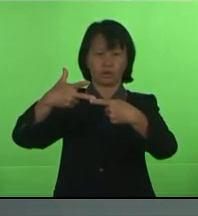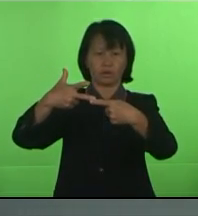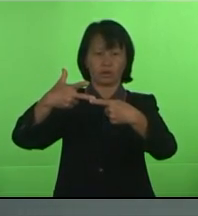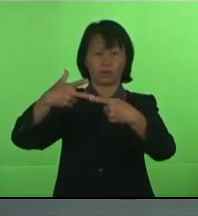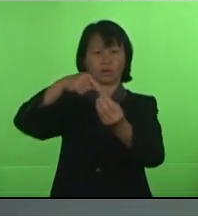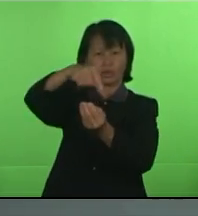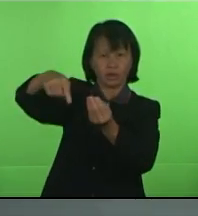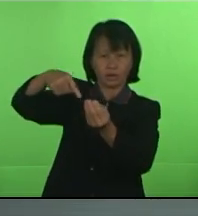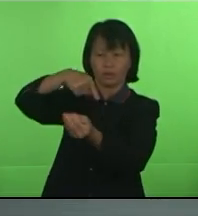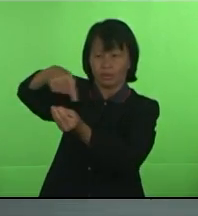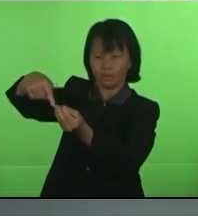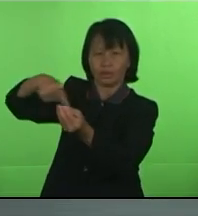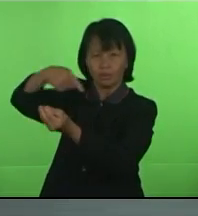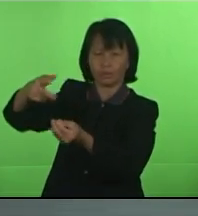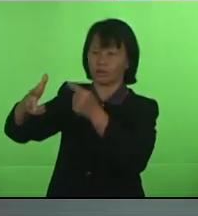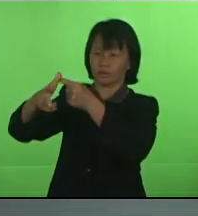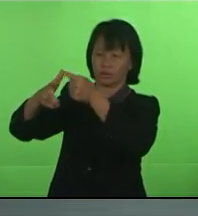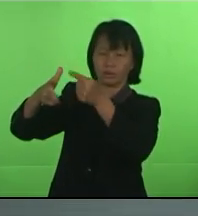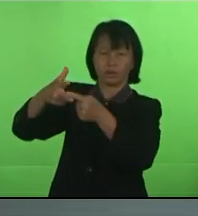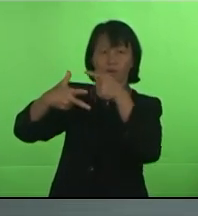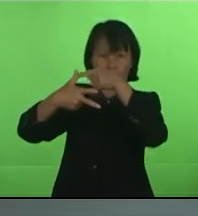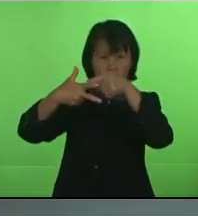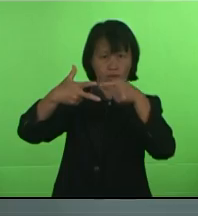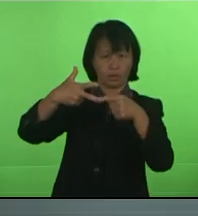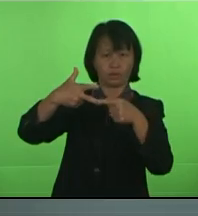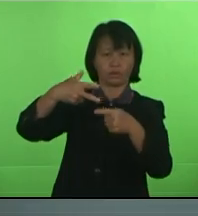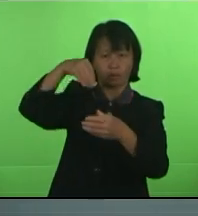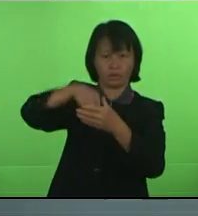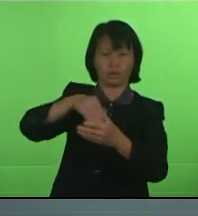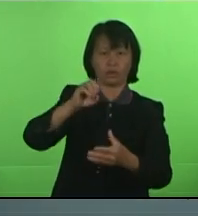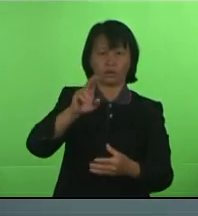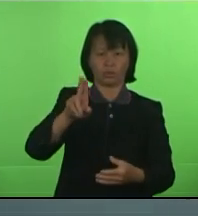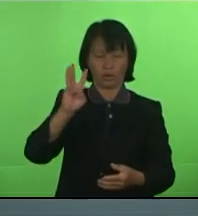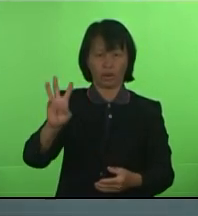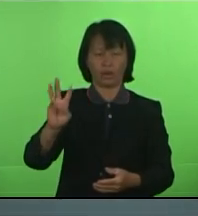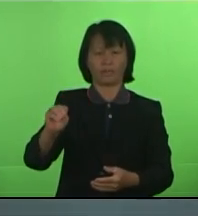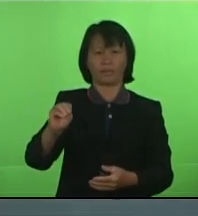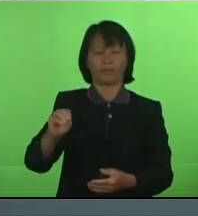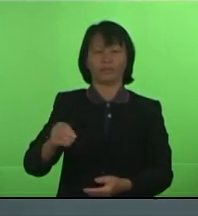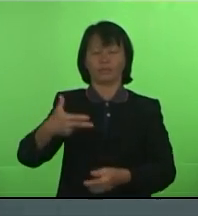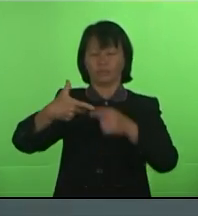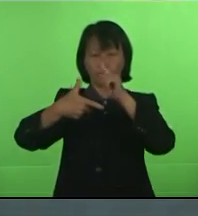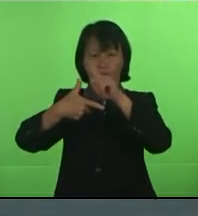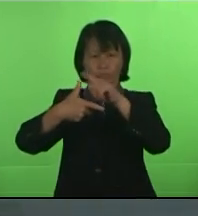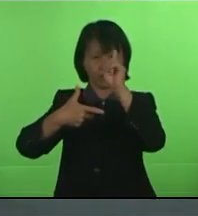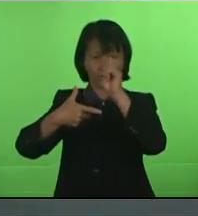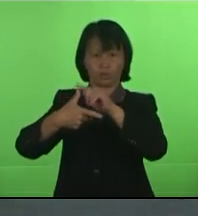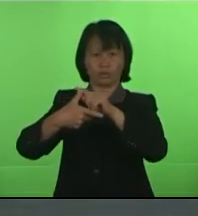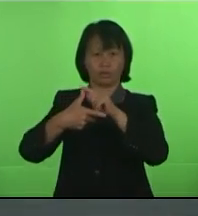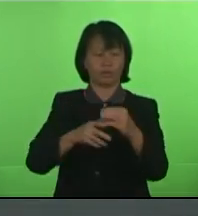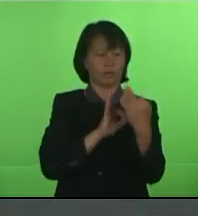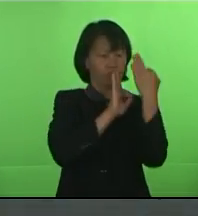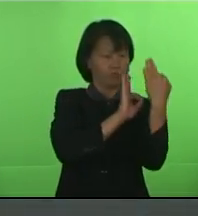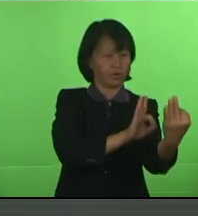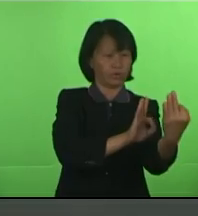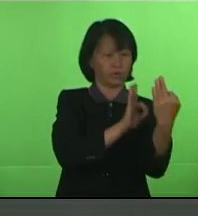scenario or different dimension of the learning environment at OUM. It says here, face-to-face learning